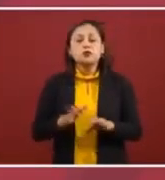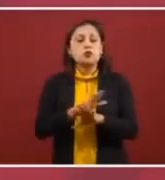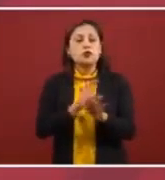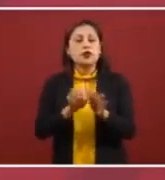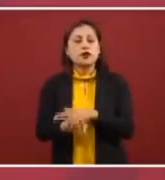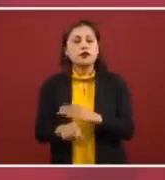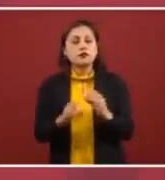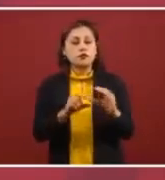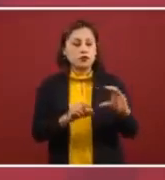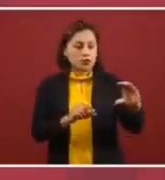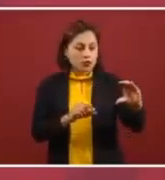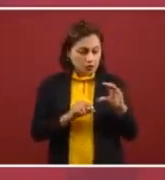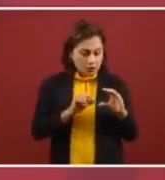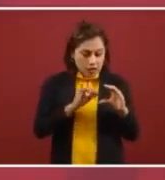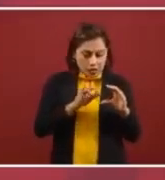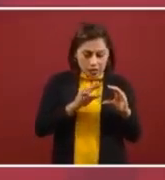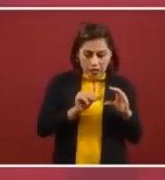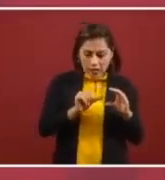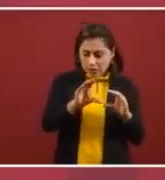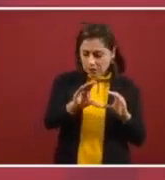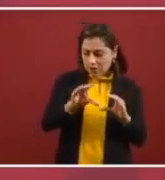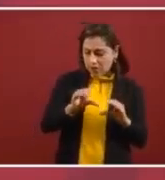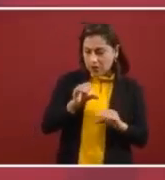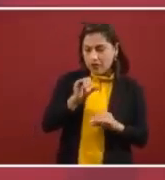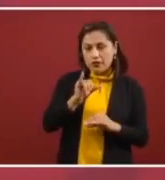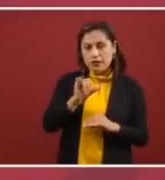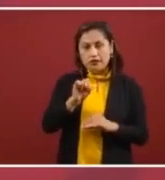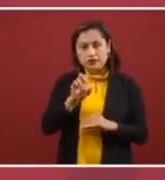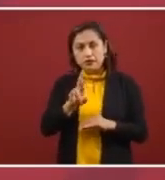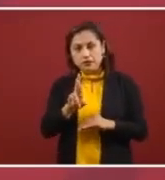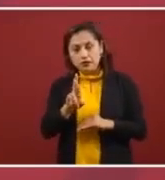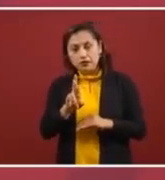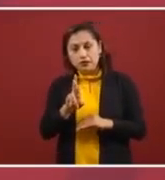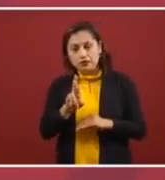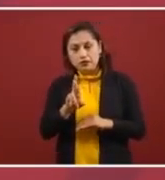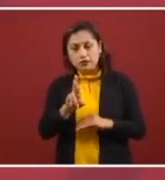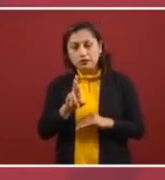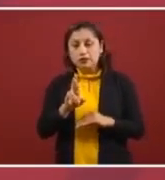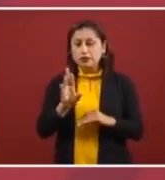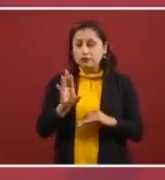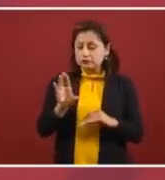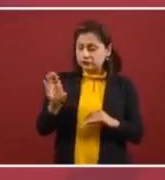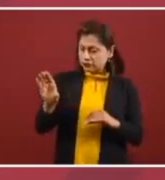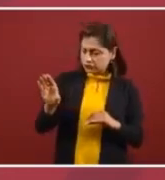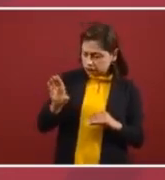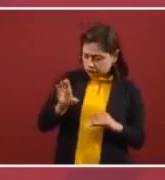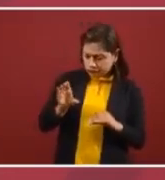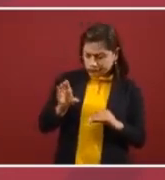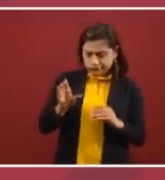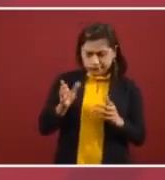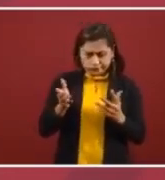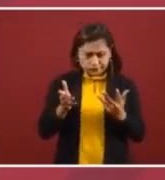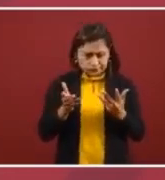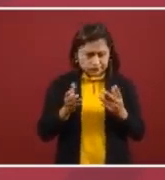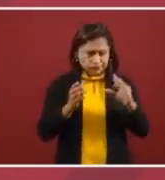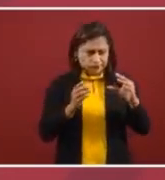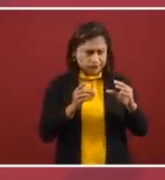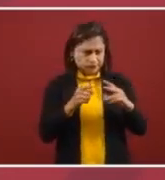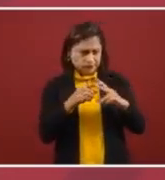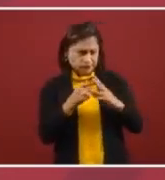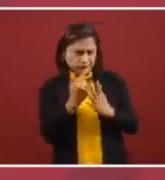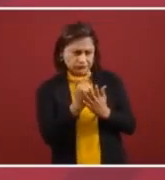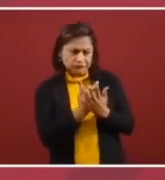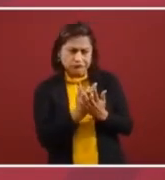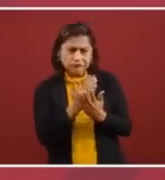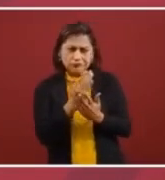That's what we're going to, this is what we're going to get in rent taxes, and if possible, we need to calculate a